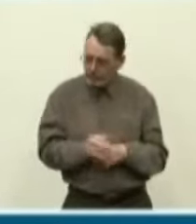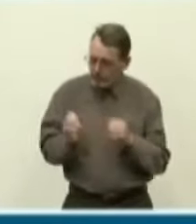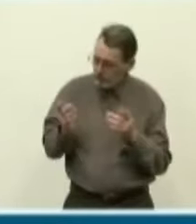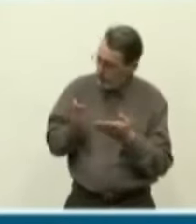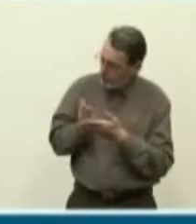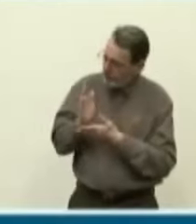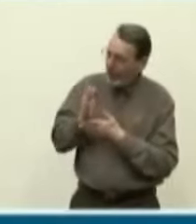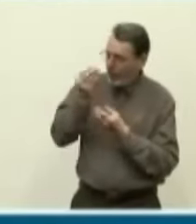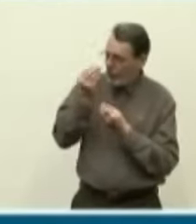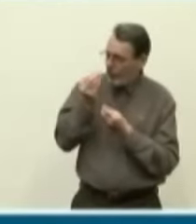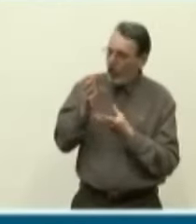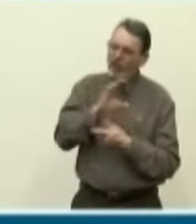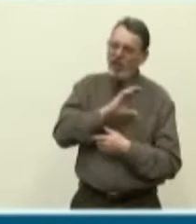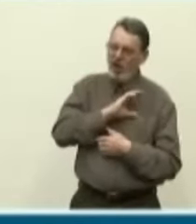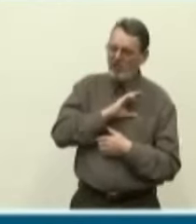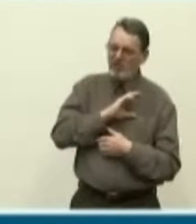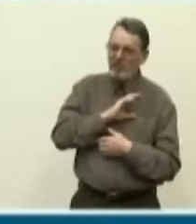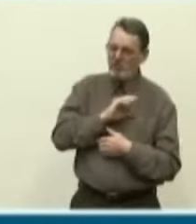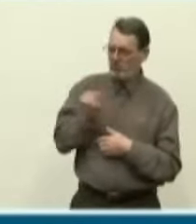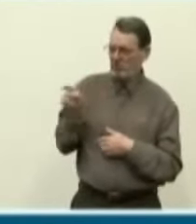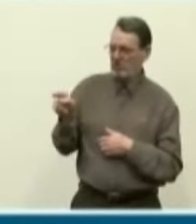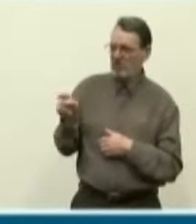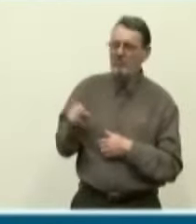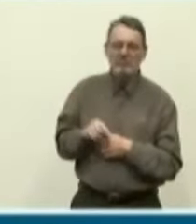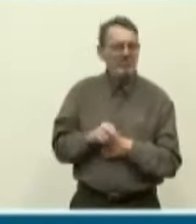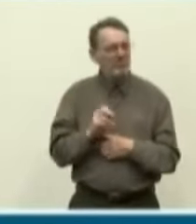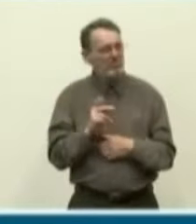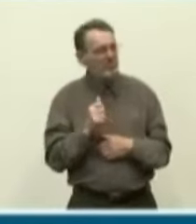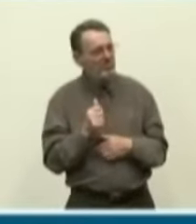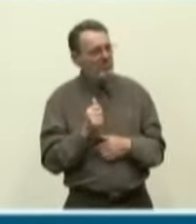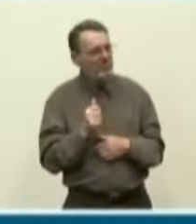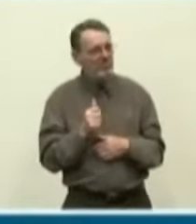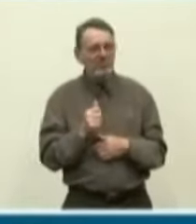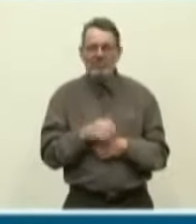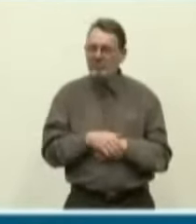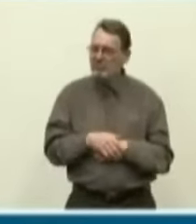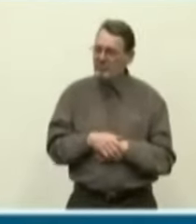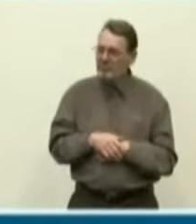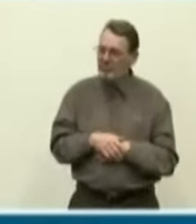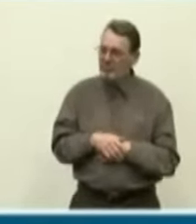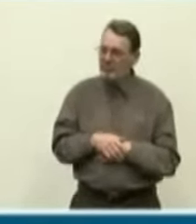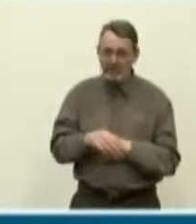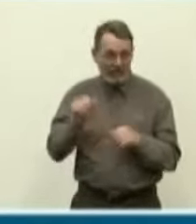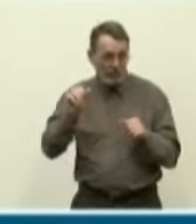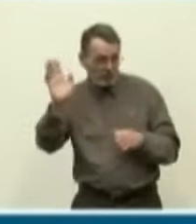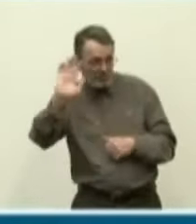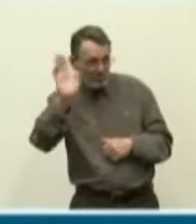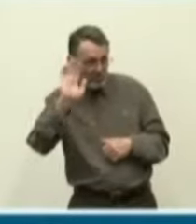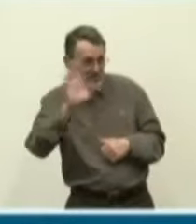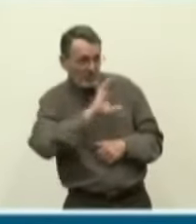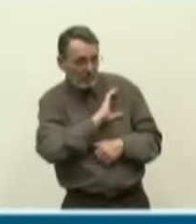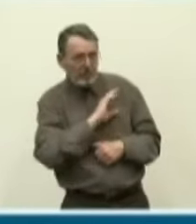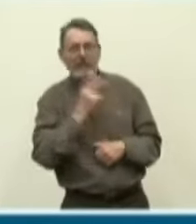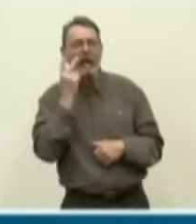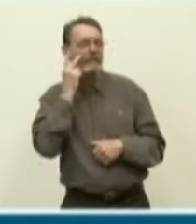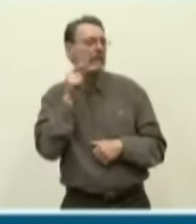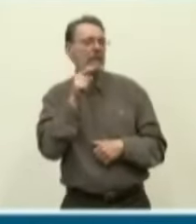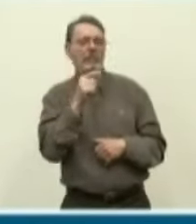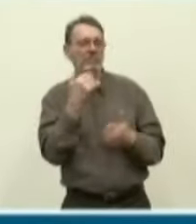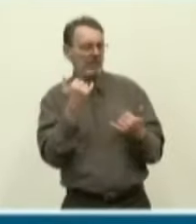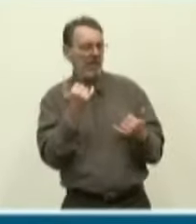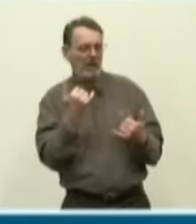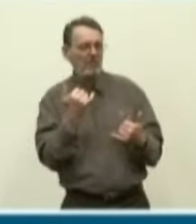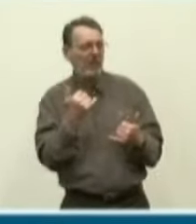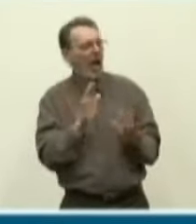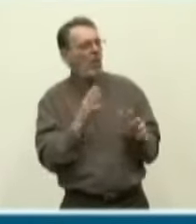I'll let them know. You see the officer? Yeah, I do. Okay, flag them down. Yeah, they're right in front of me now. Should I hang